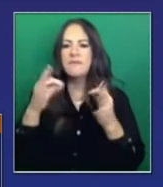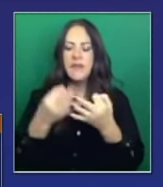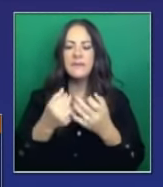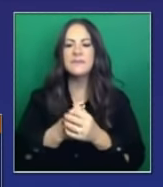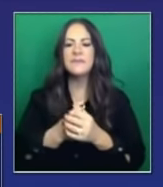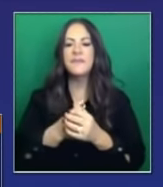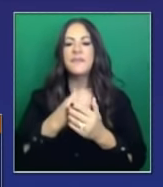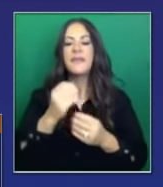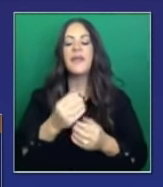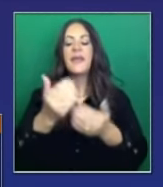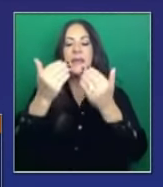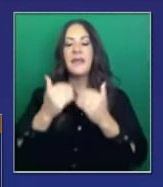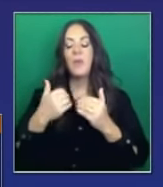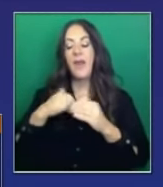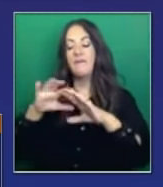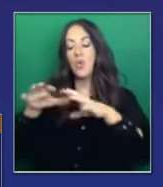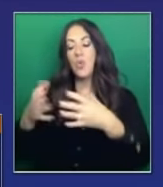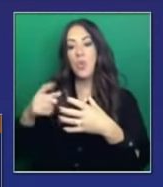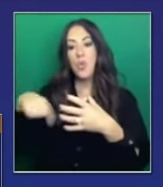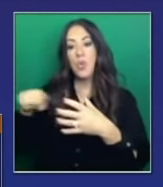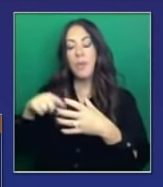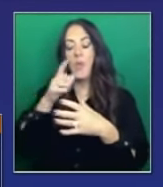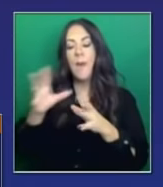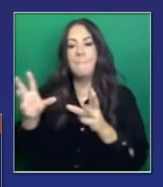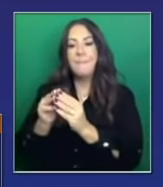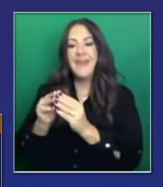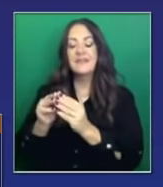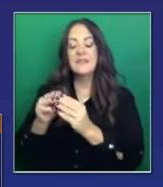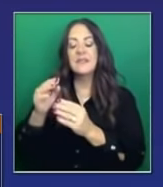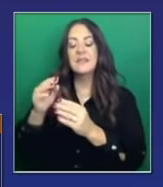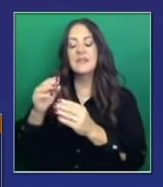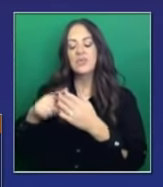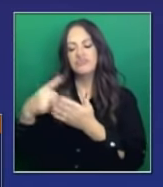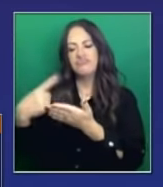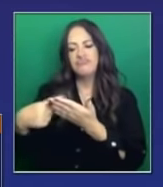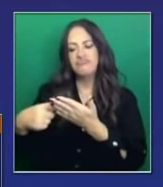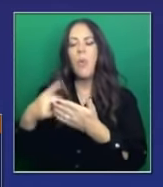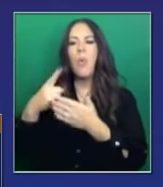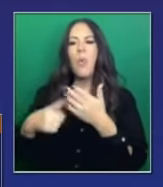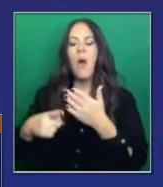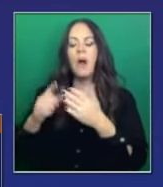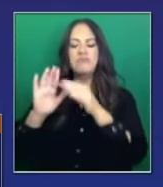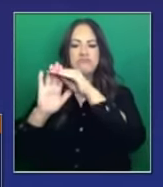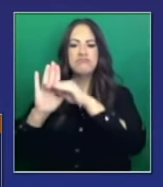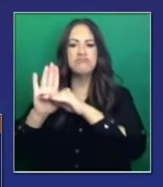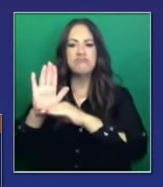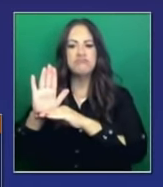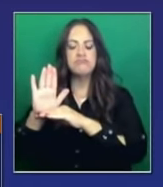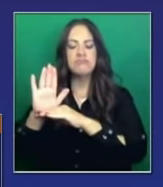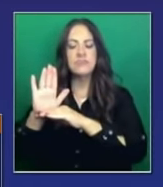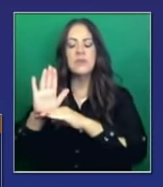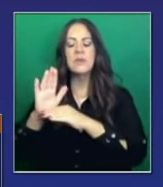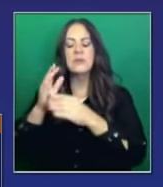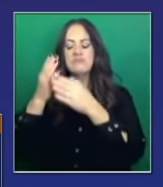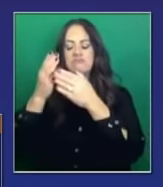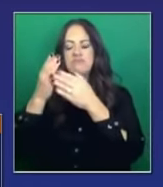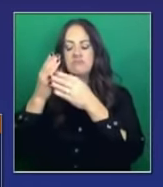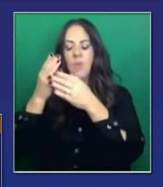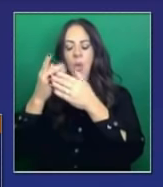group, they're going to meet to finalize phase 1B. Remember, we're in phase 1A of our